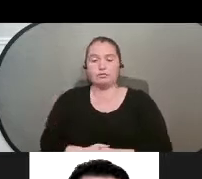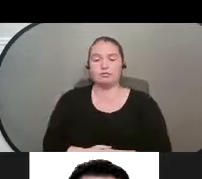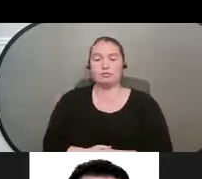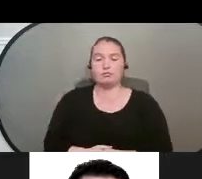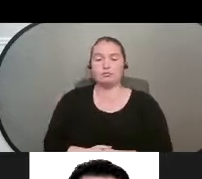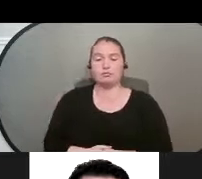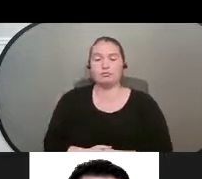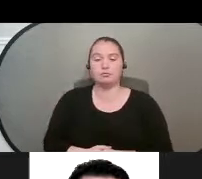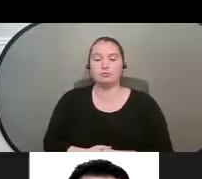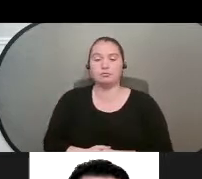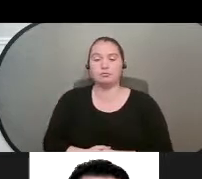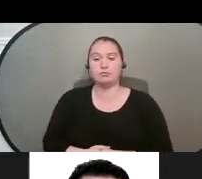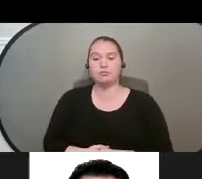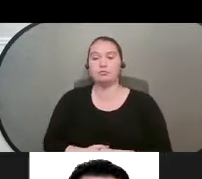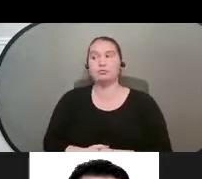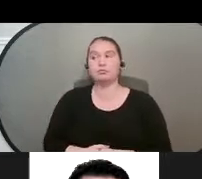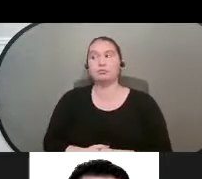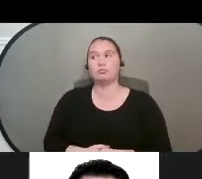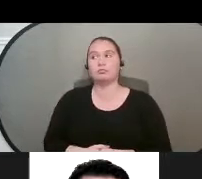dropped about